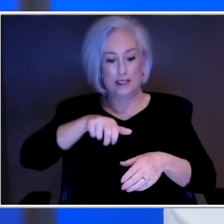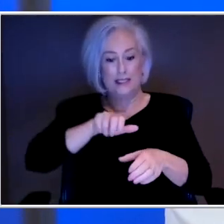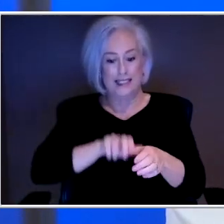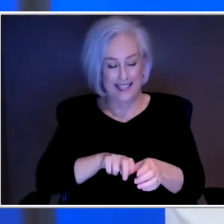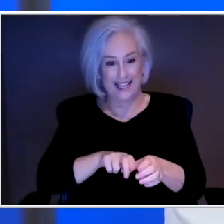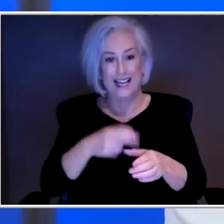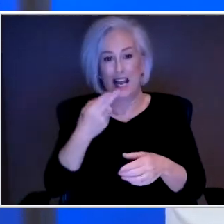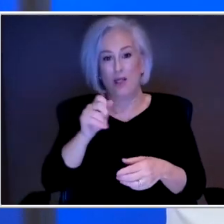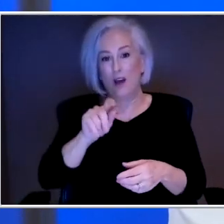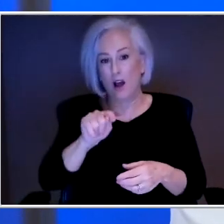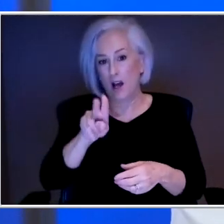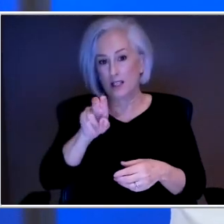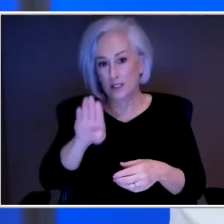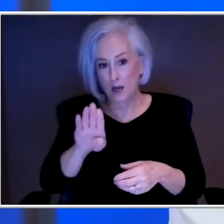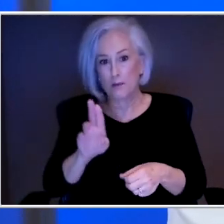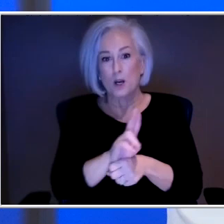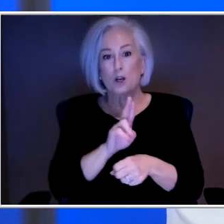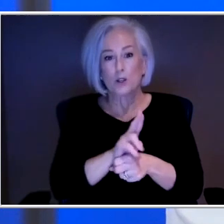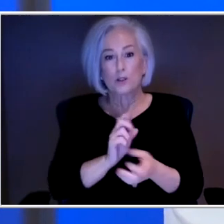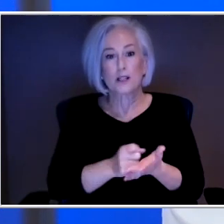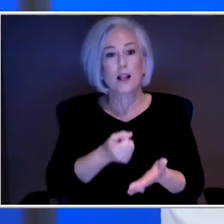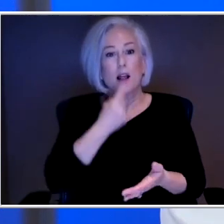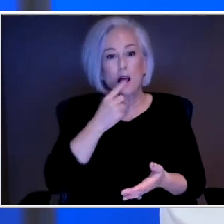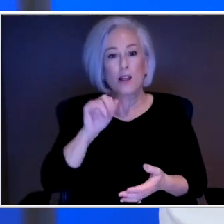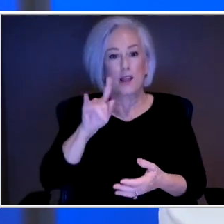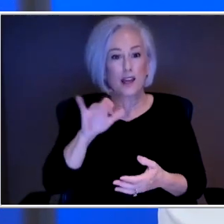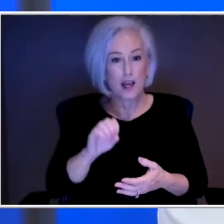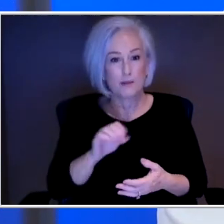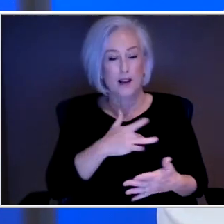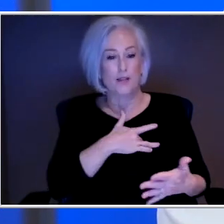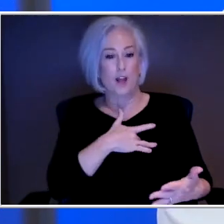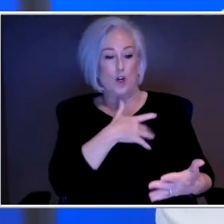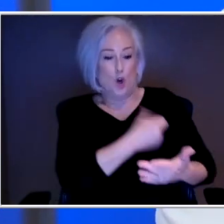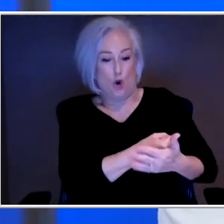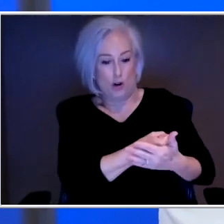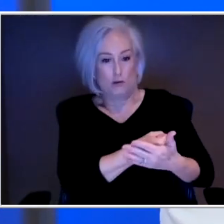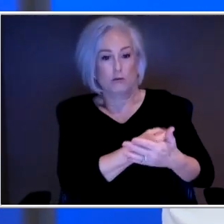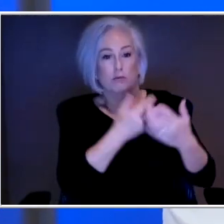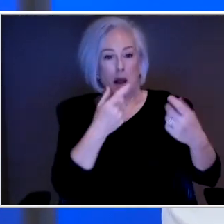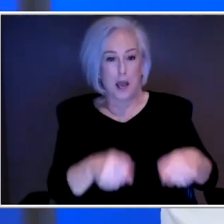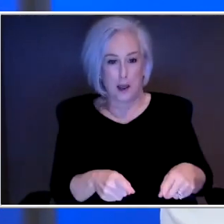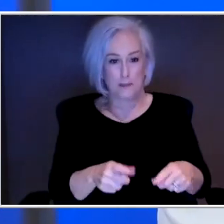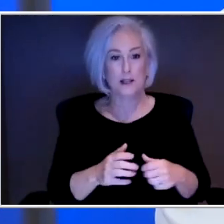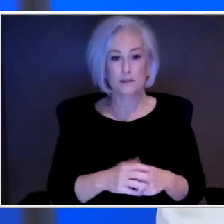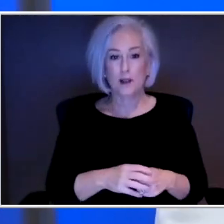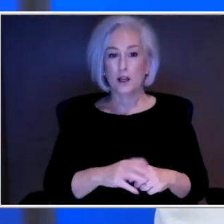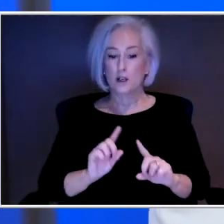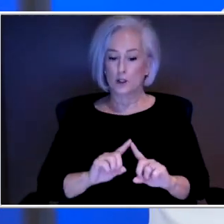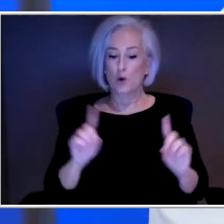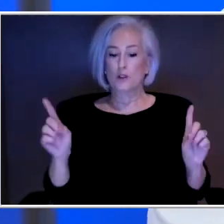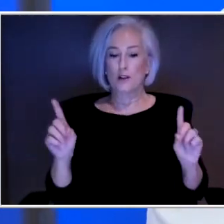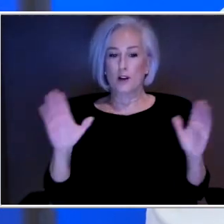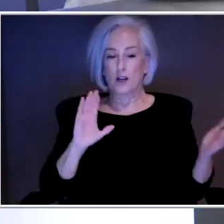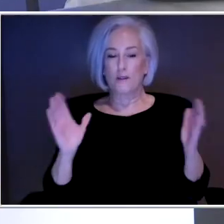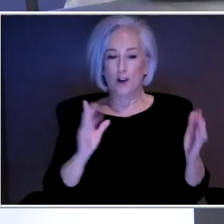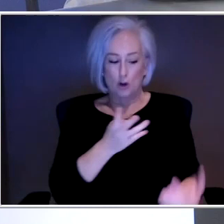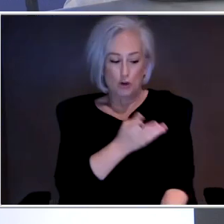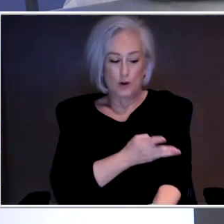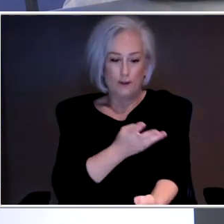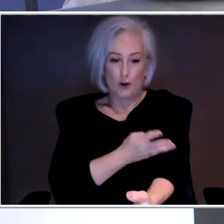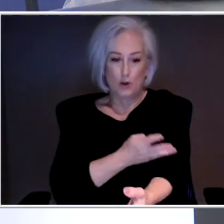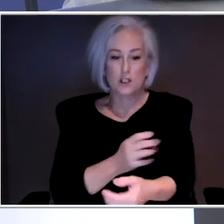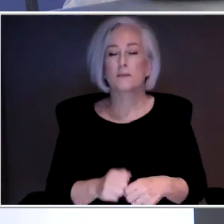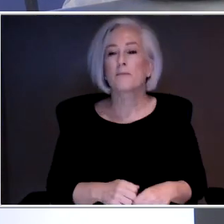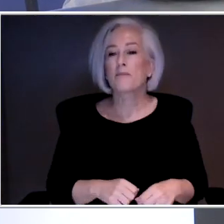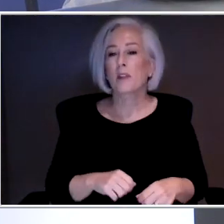the ketamine, and that may have resulted in his cardiac arrest that happened. So definitely different than the infusions that we would be seeing. So. Well, that illustrates